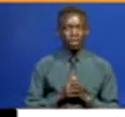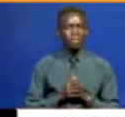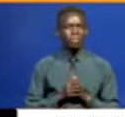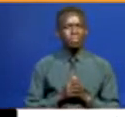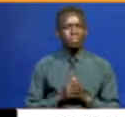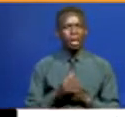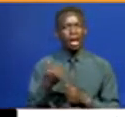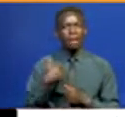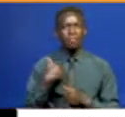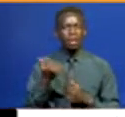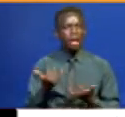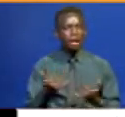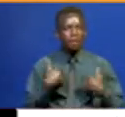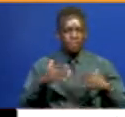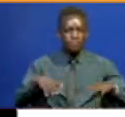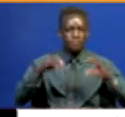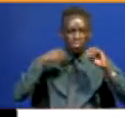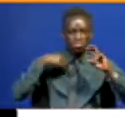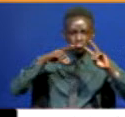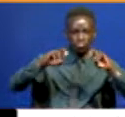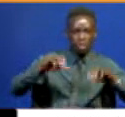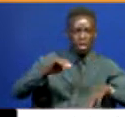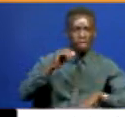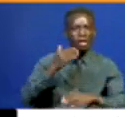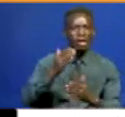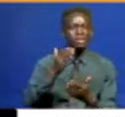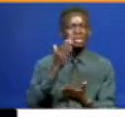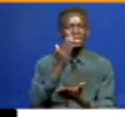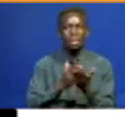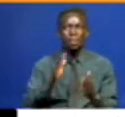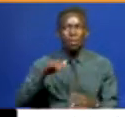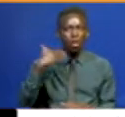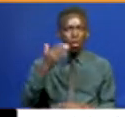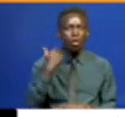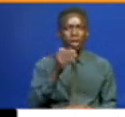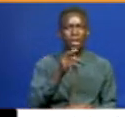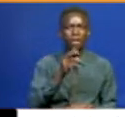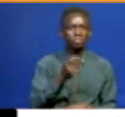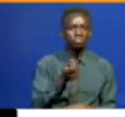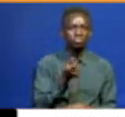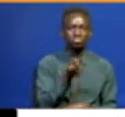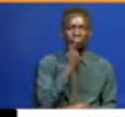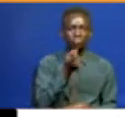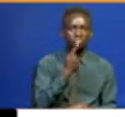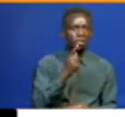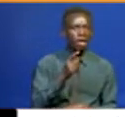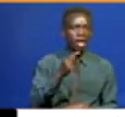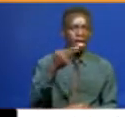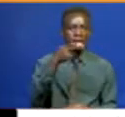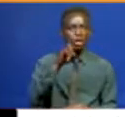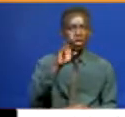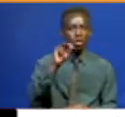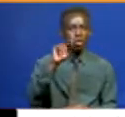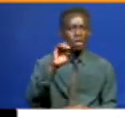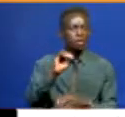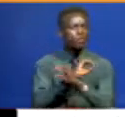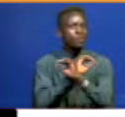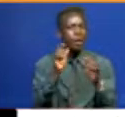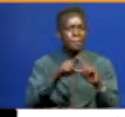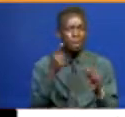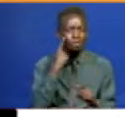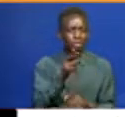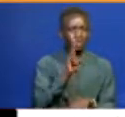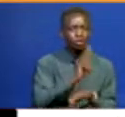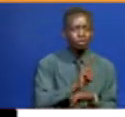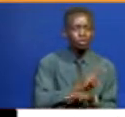stopped taking heroin and all that. They are only doing the prescription only. So we require a very spirited campaign for parents and everybody to be